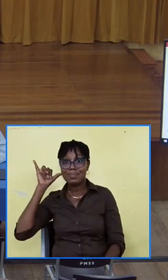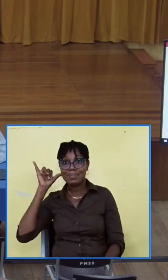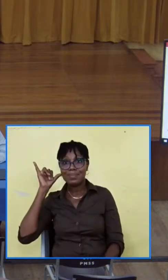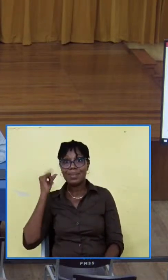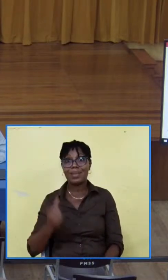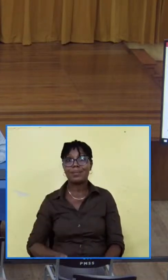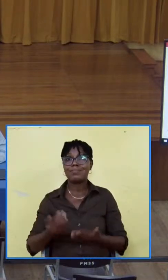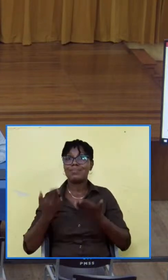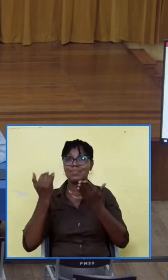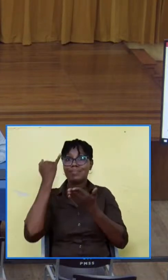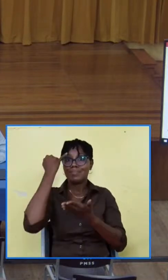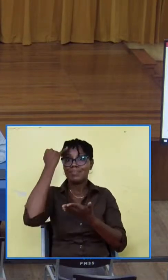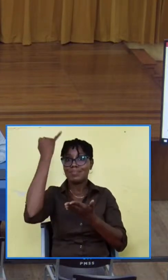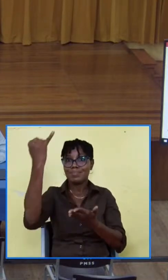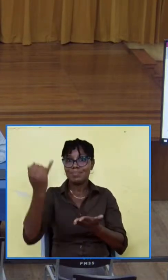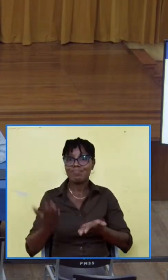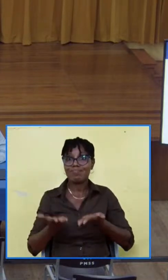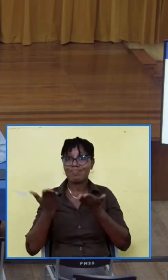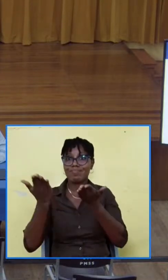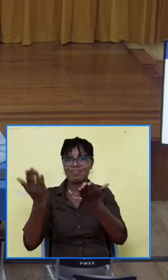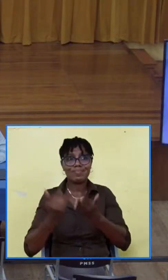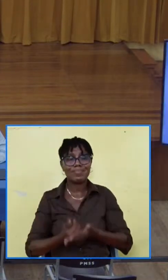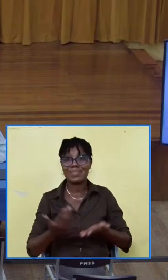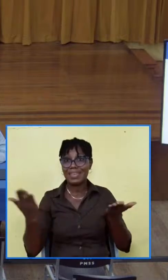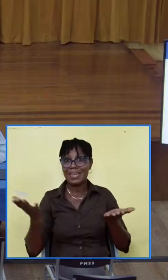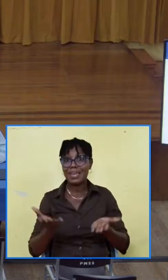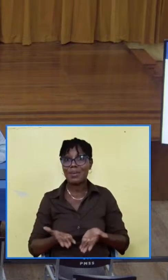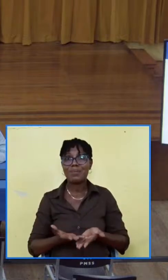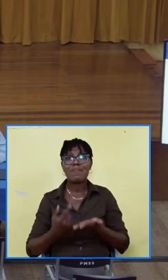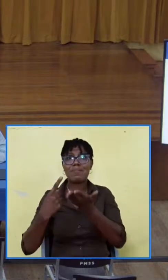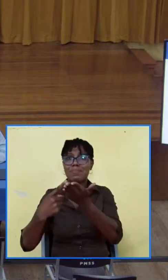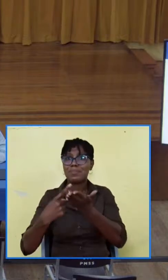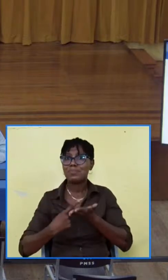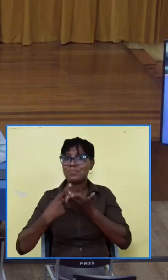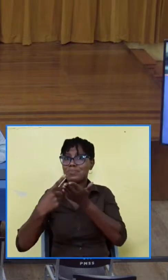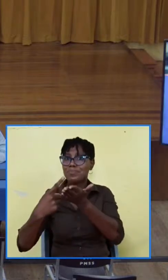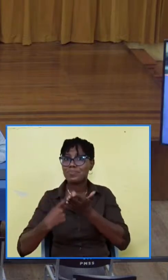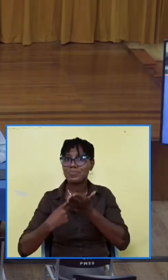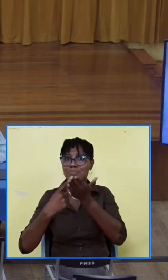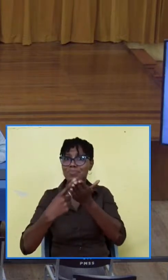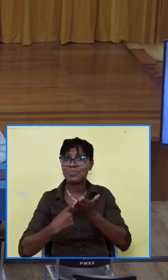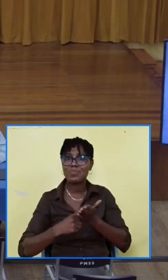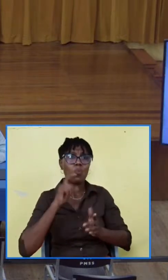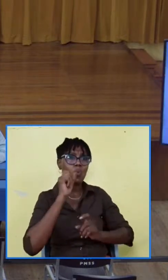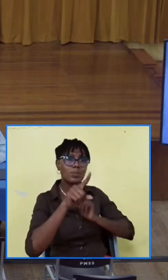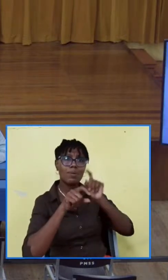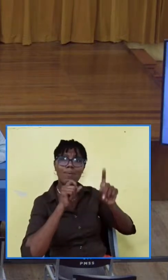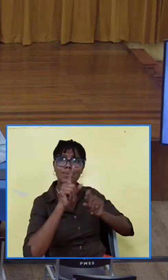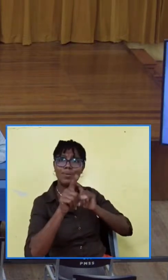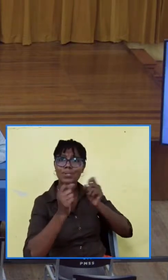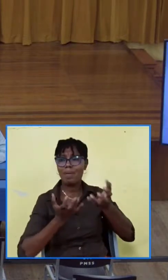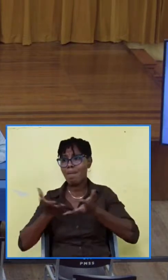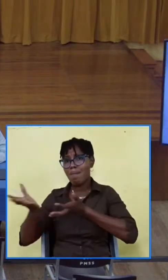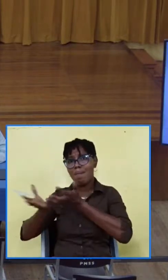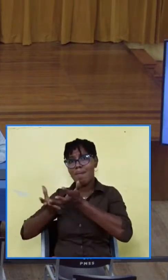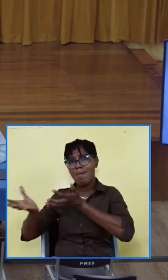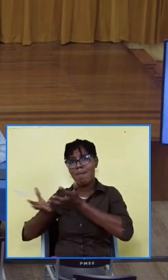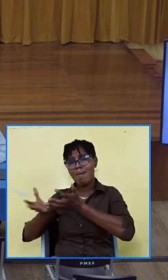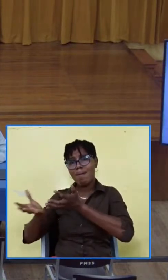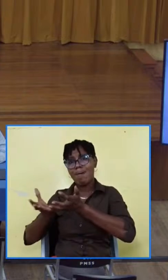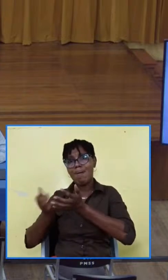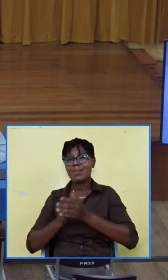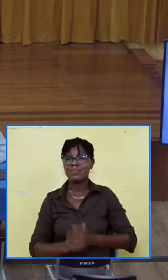of ideas, and certainly a lot of interaction. And this is what we've really been looking for. We've tried very hard to explain that